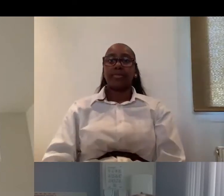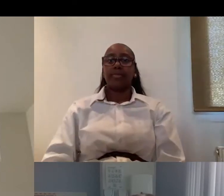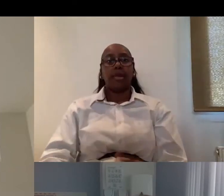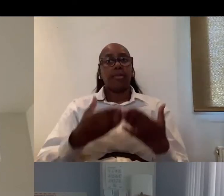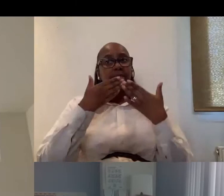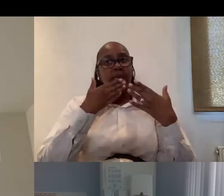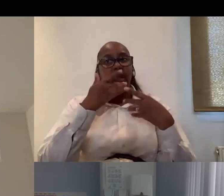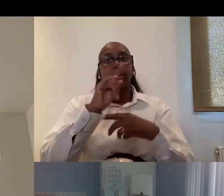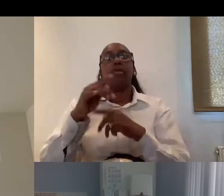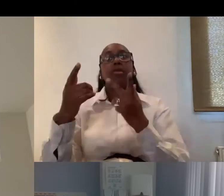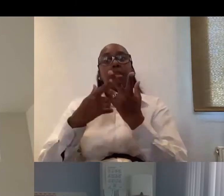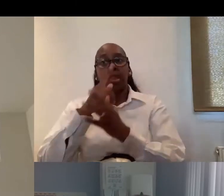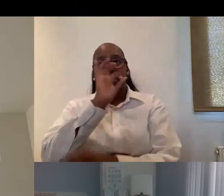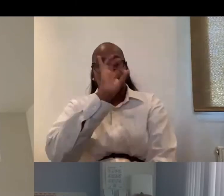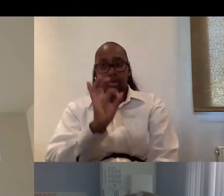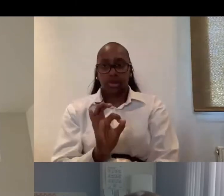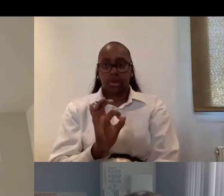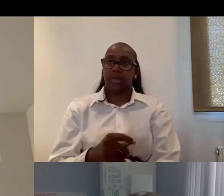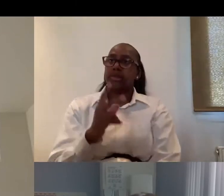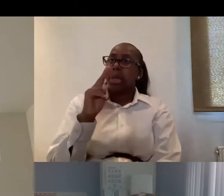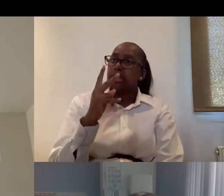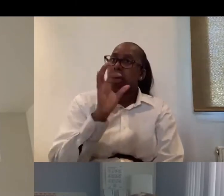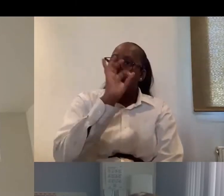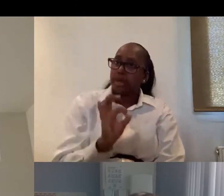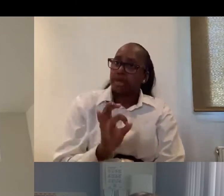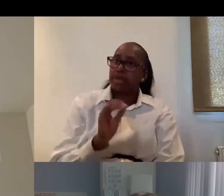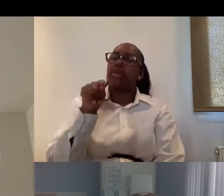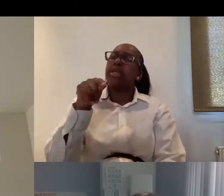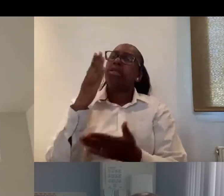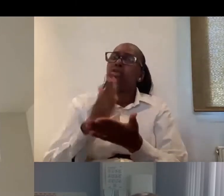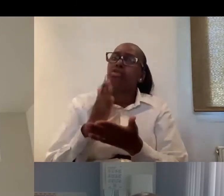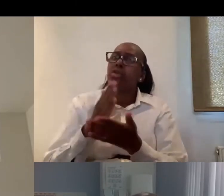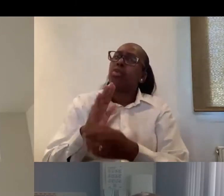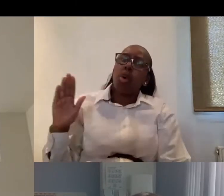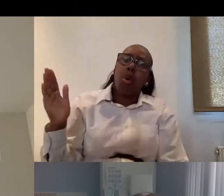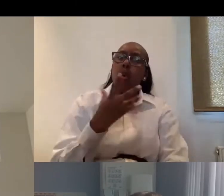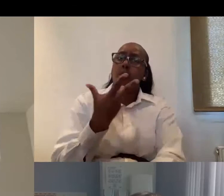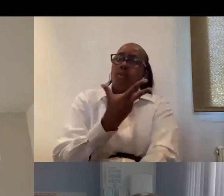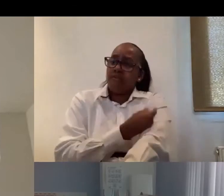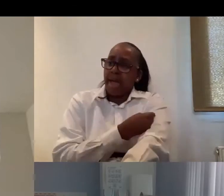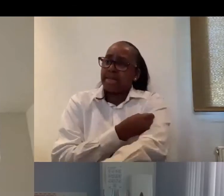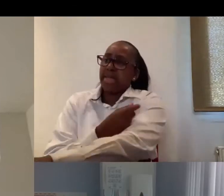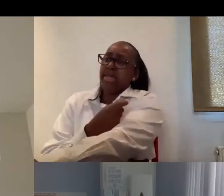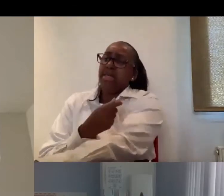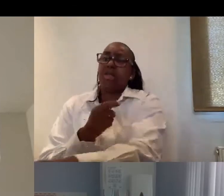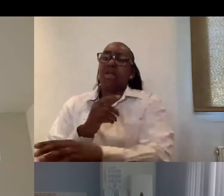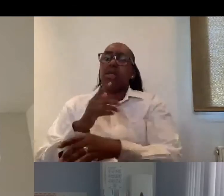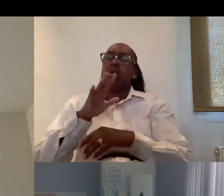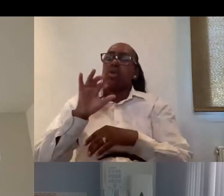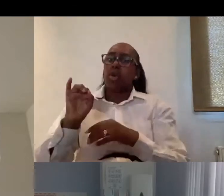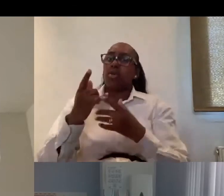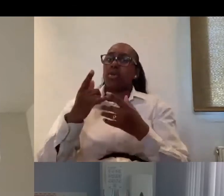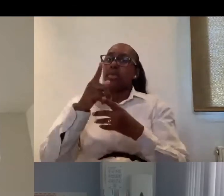Fantastic. This one's a little bit of a double question now. So is it true that all current vaccines are intended not to prevent transmission